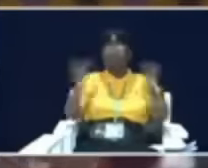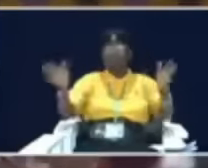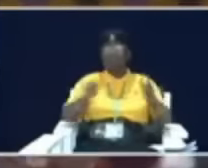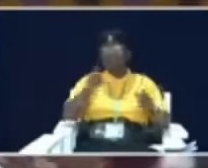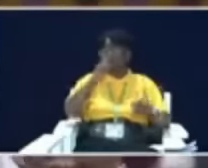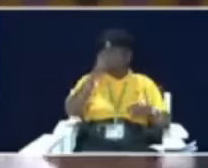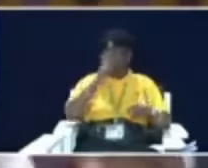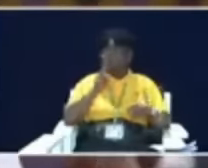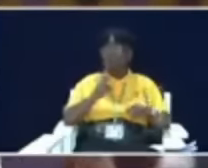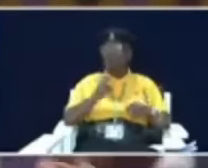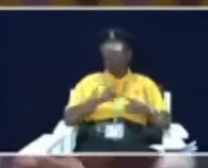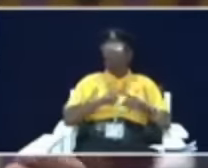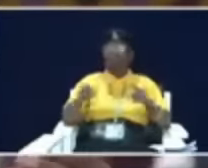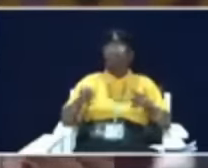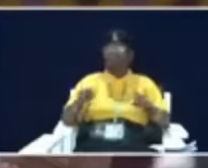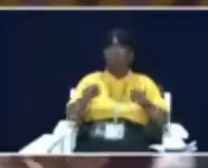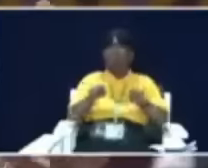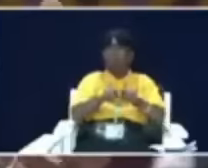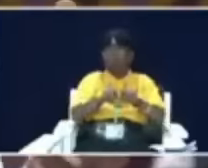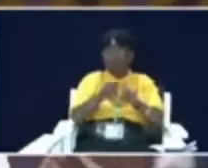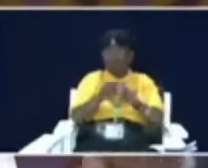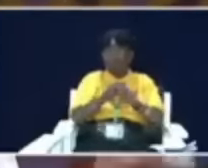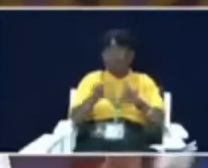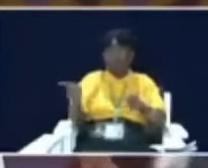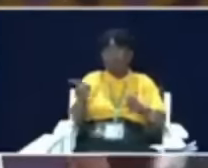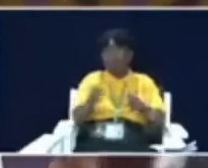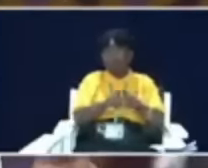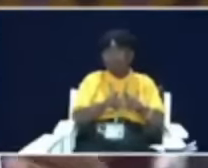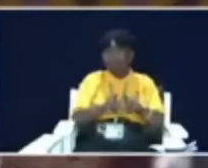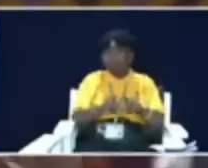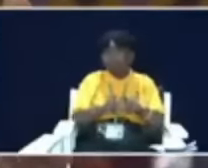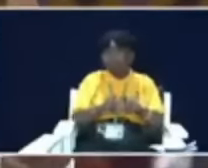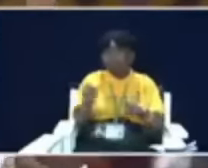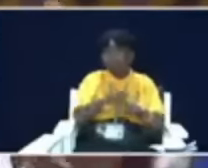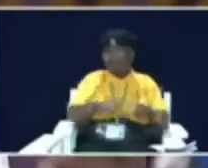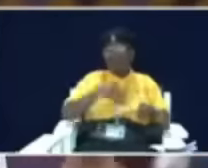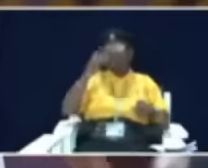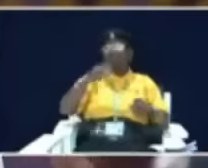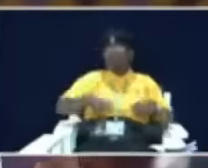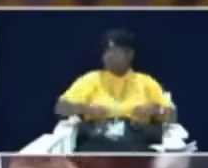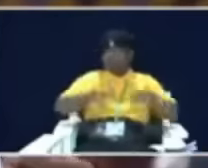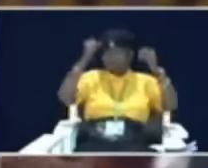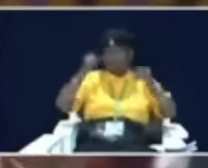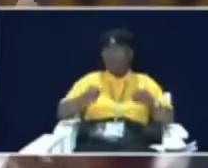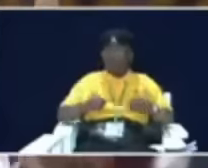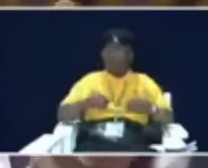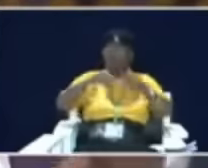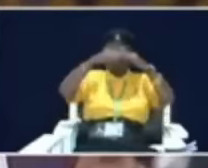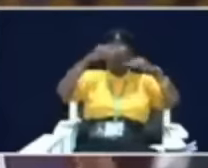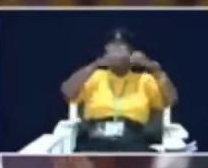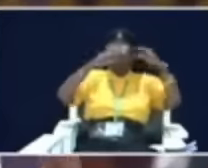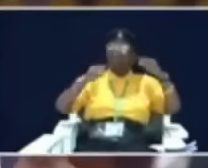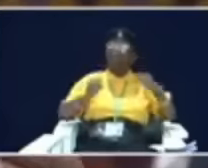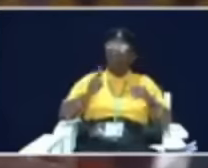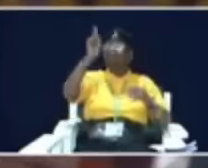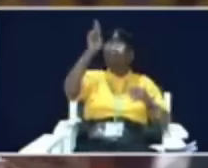But the moment you feel anger welling up in you, tell